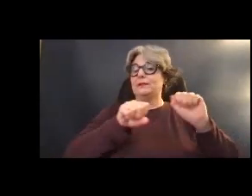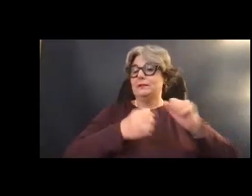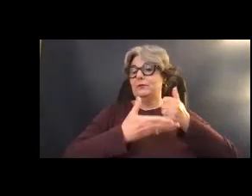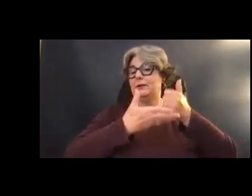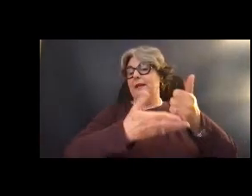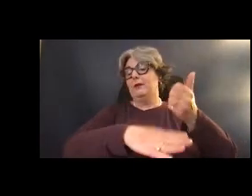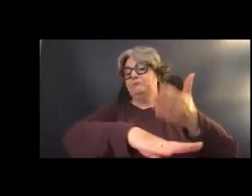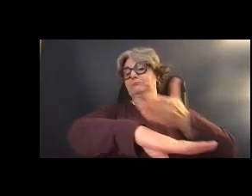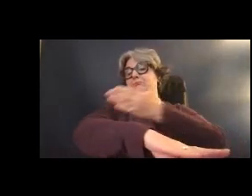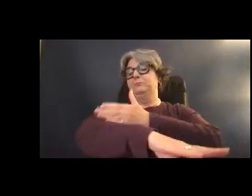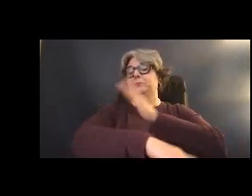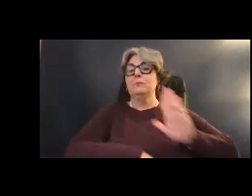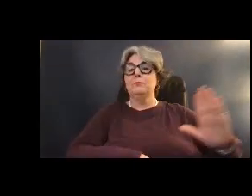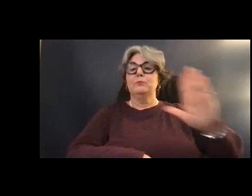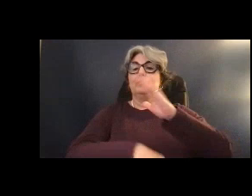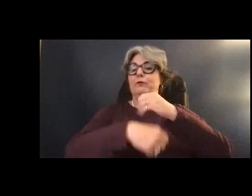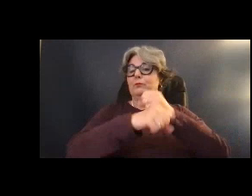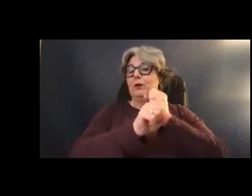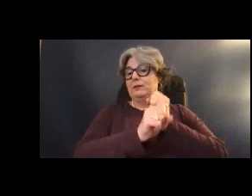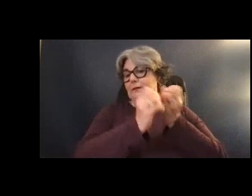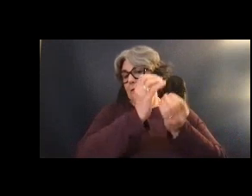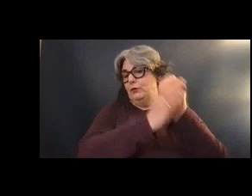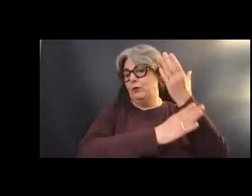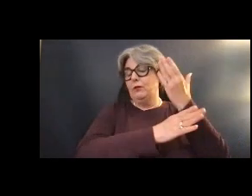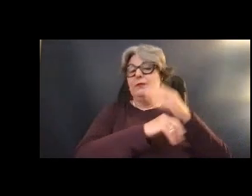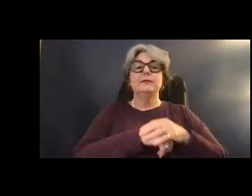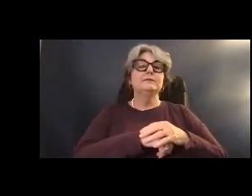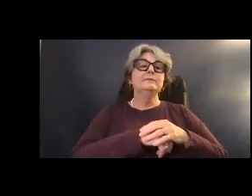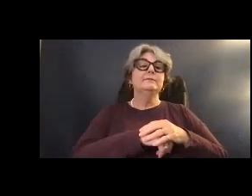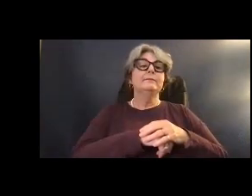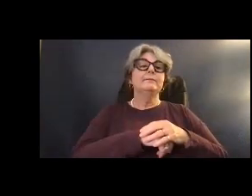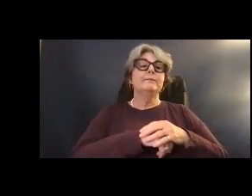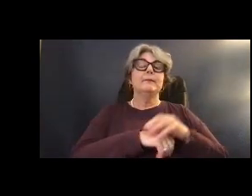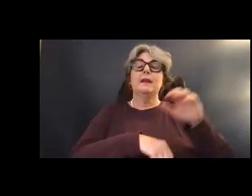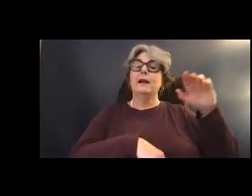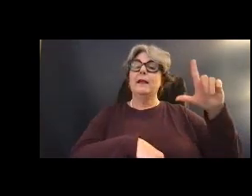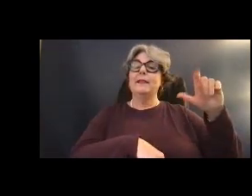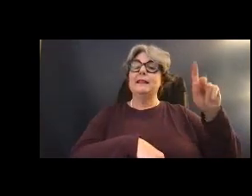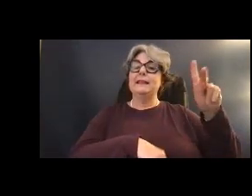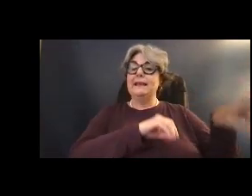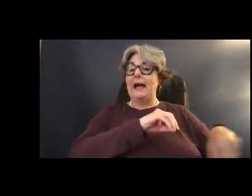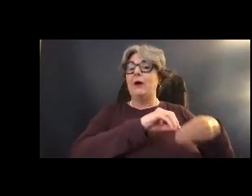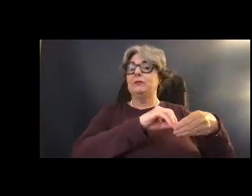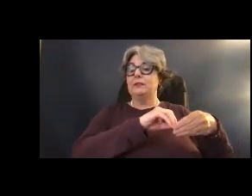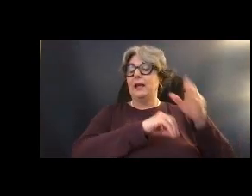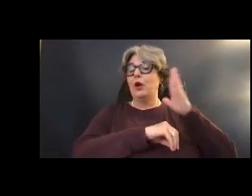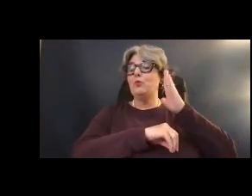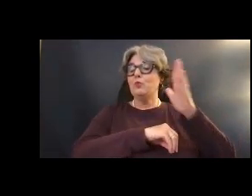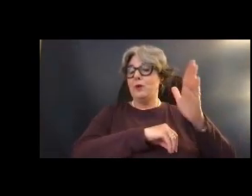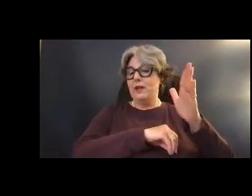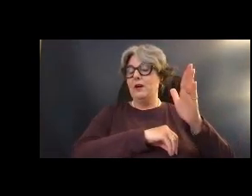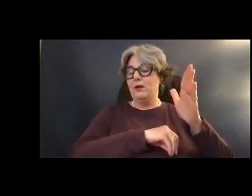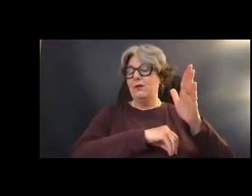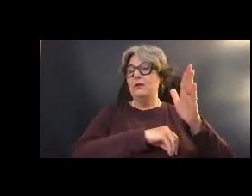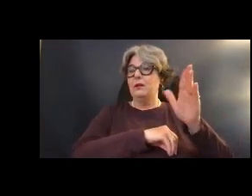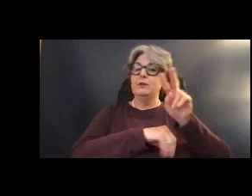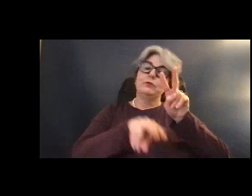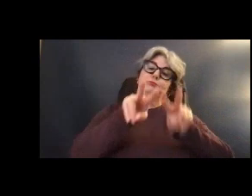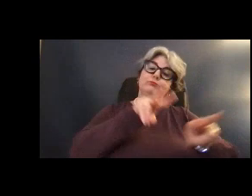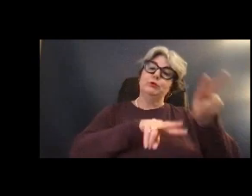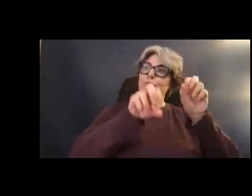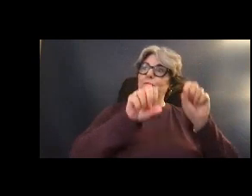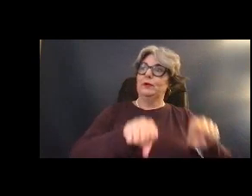help improve productivity growth. And I can certainly drop a link in the chat after presentation so that you can all take a look at